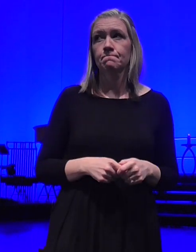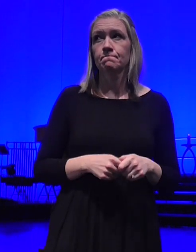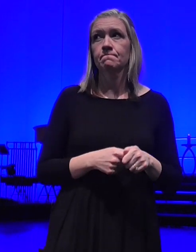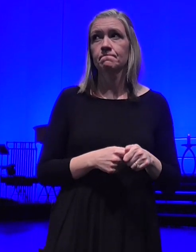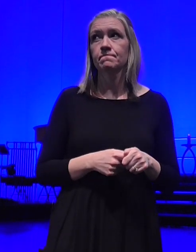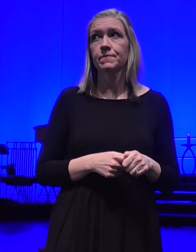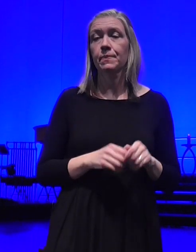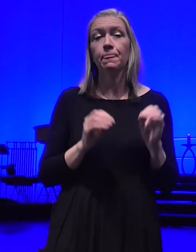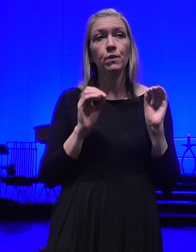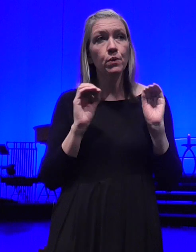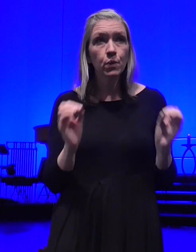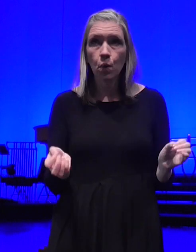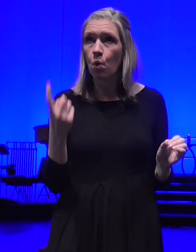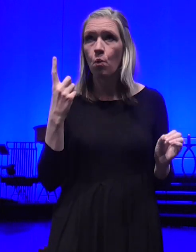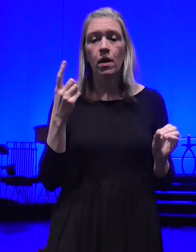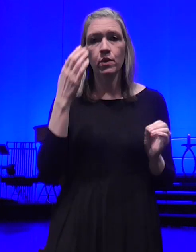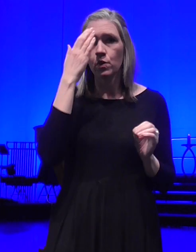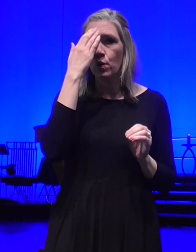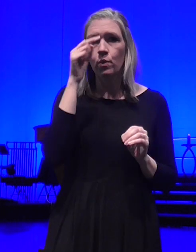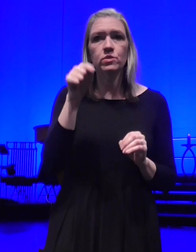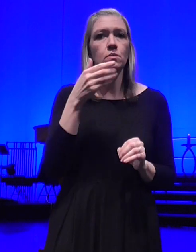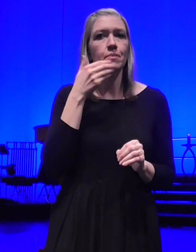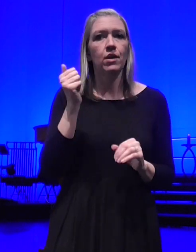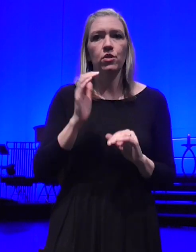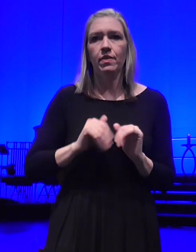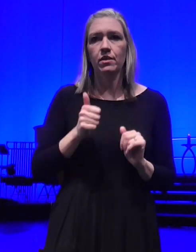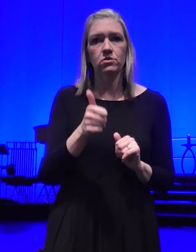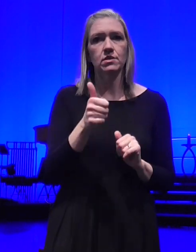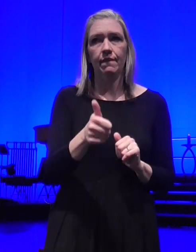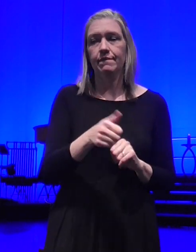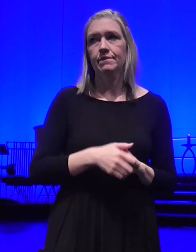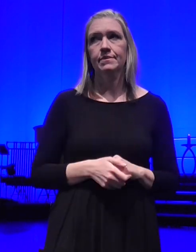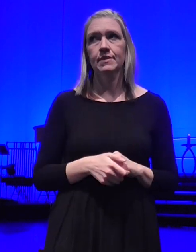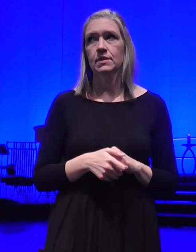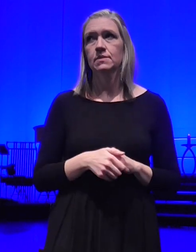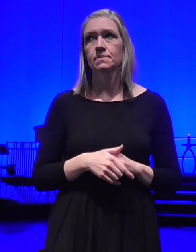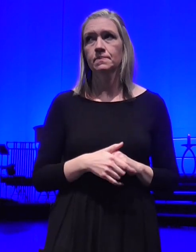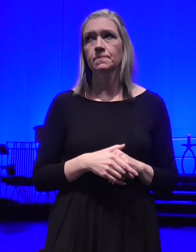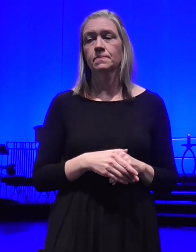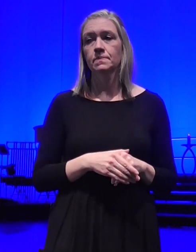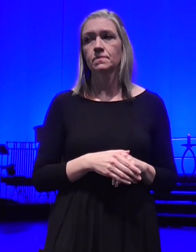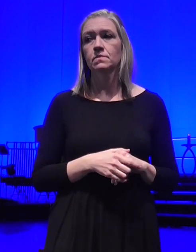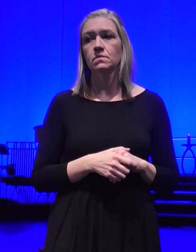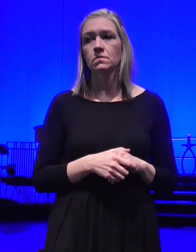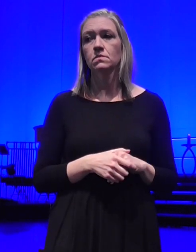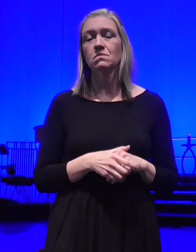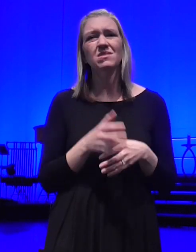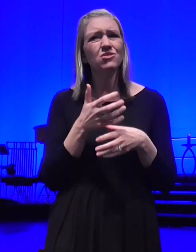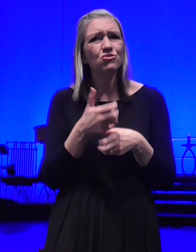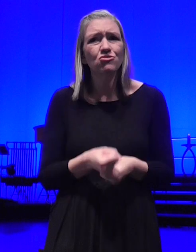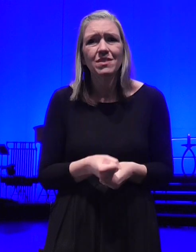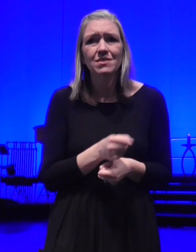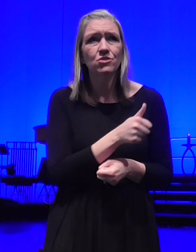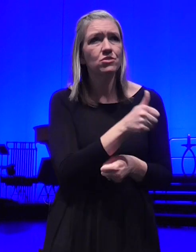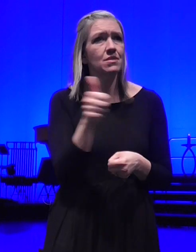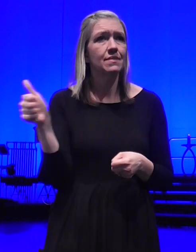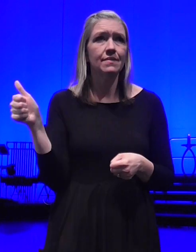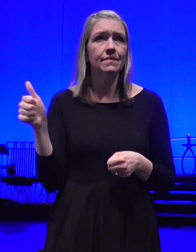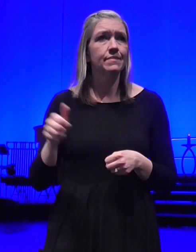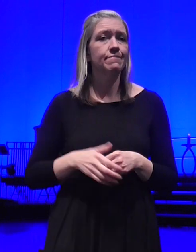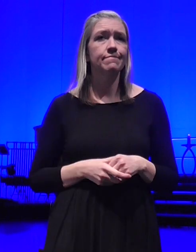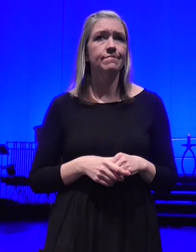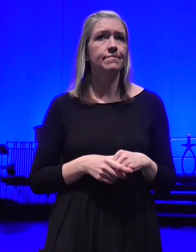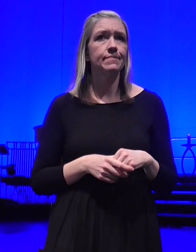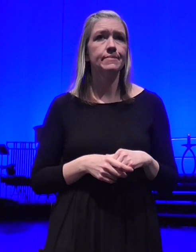No one knows you better than you know yourself. So trust yourself.